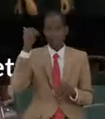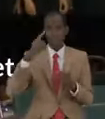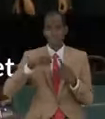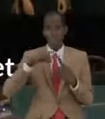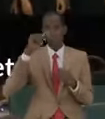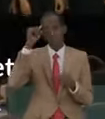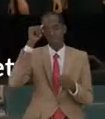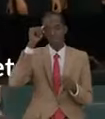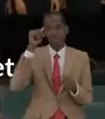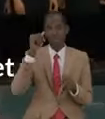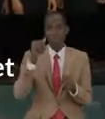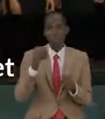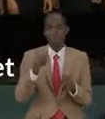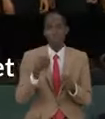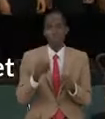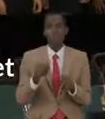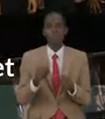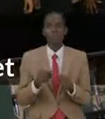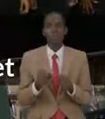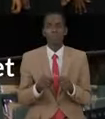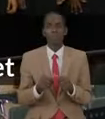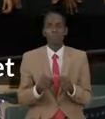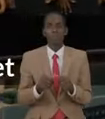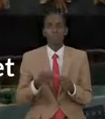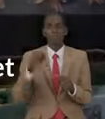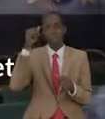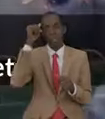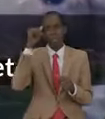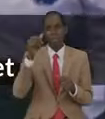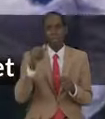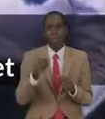Forget to remember. Oh, don't forget to remember.